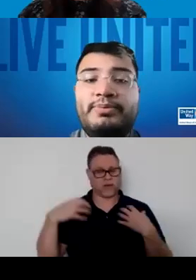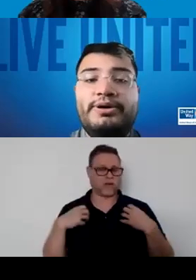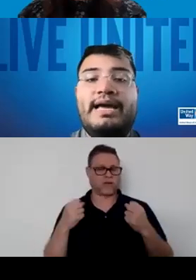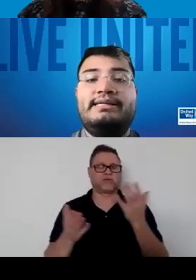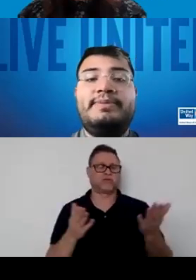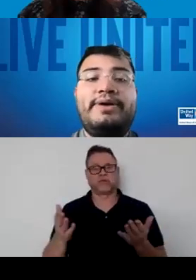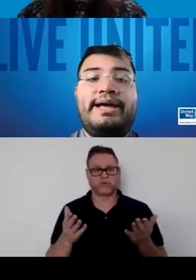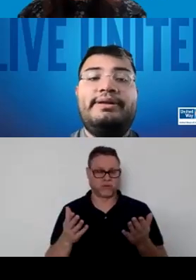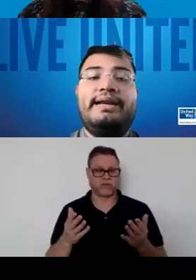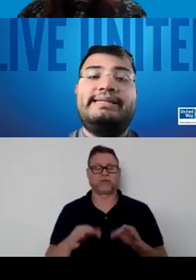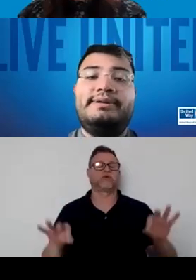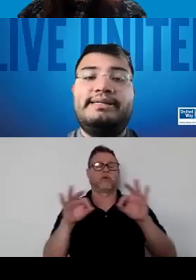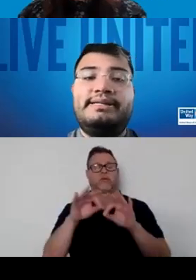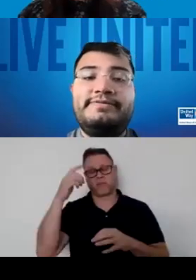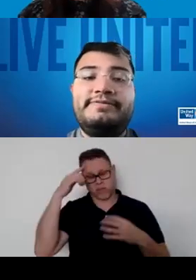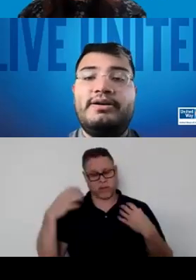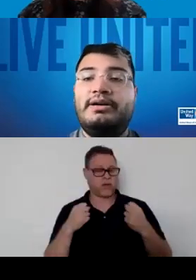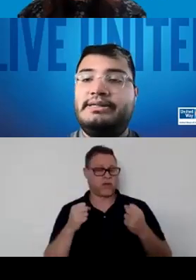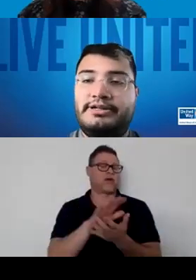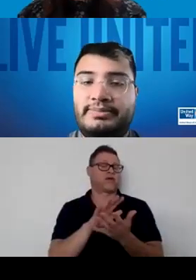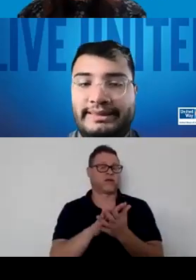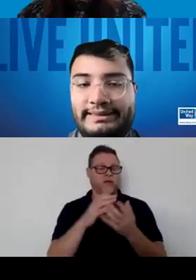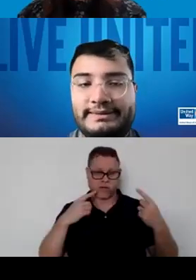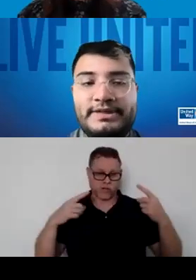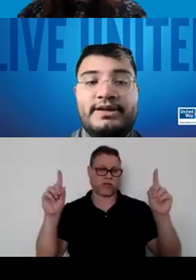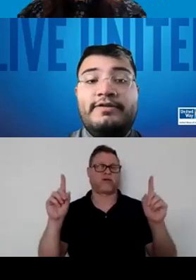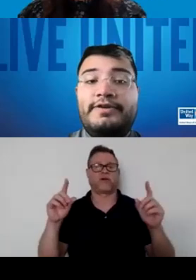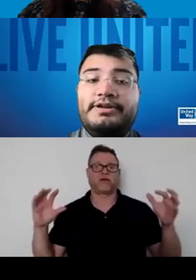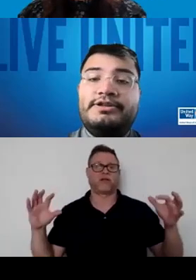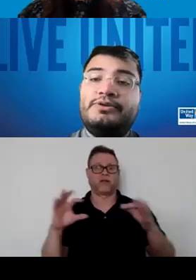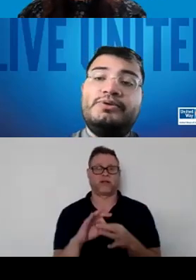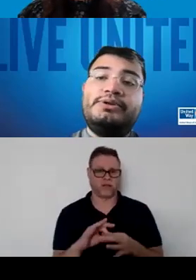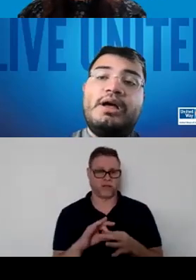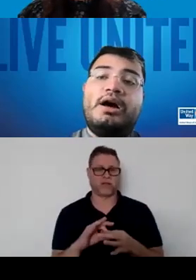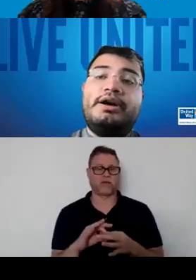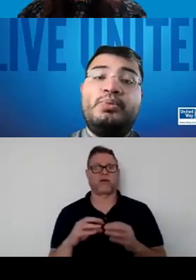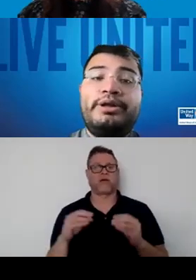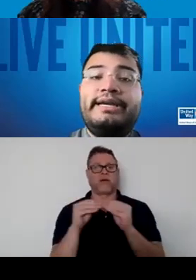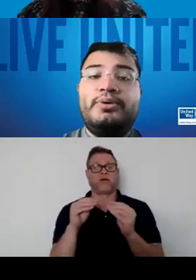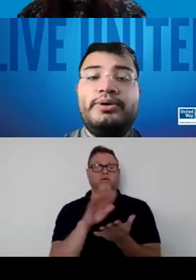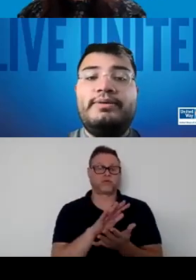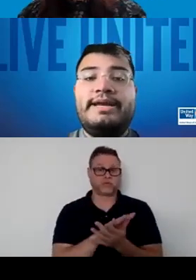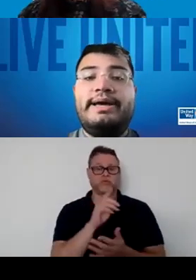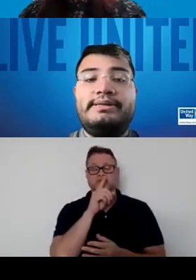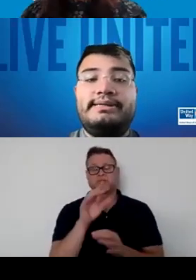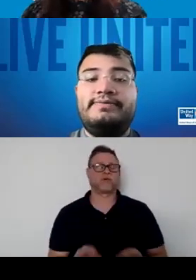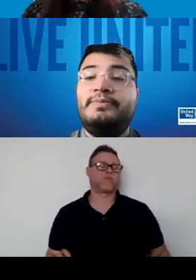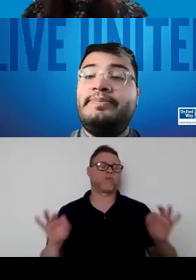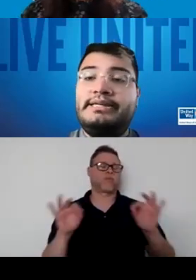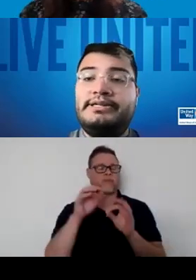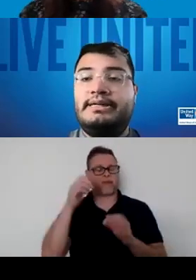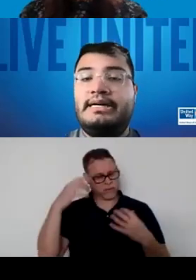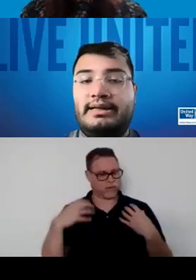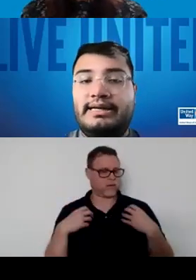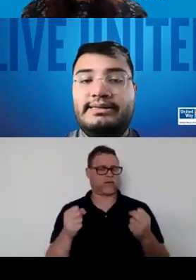extremely important as mental health and academic achievement are inextricably linked. Further, schools are a really important mental health system for